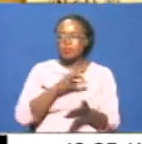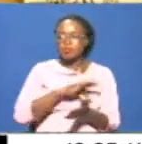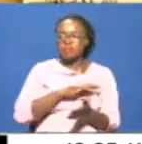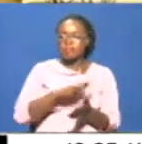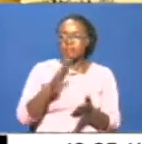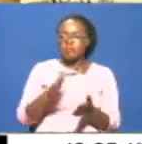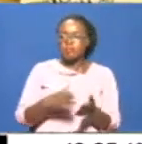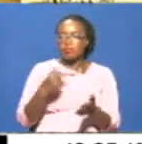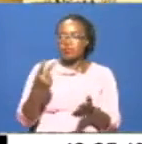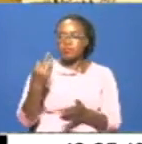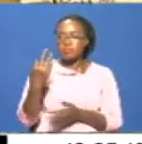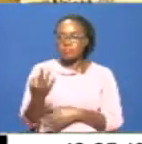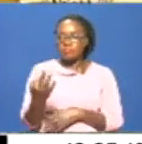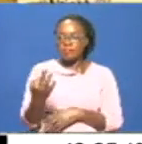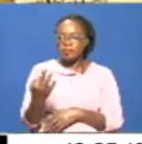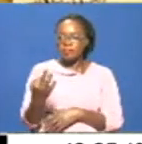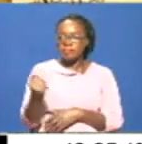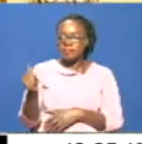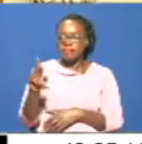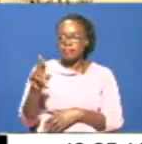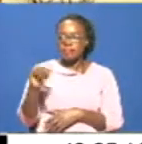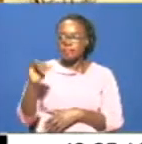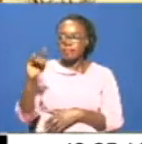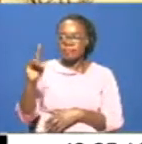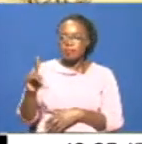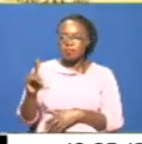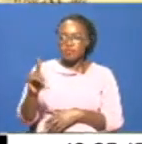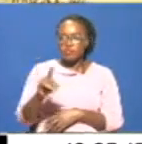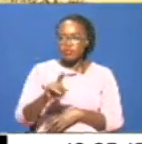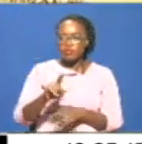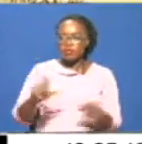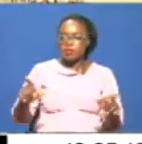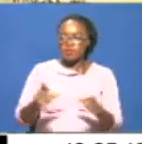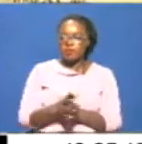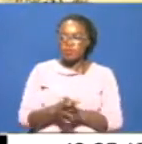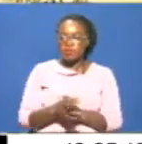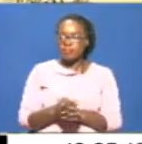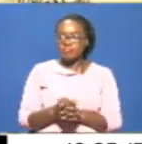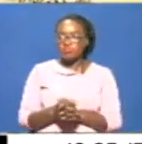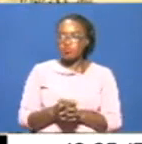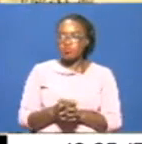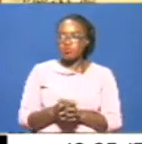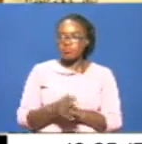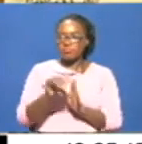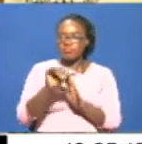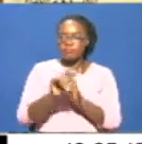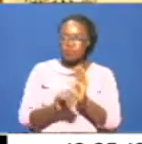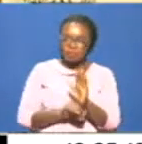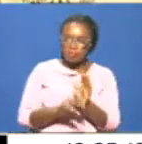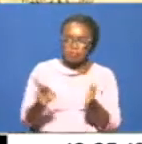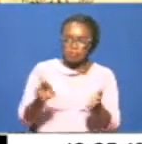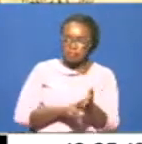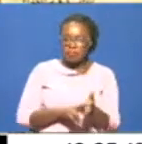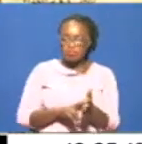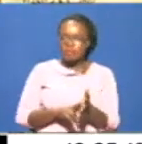of 23 arid and semi-arid lands counties. The identification and the registration of